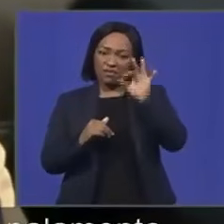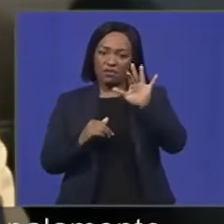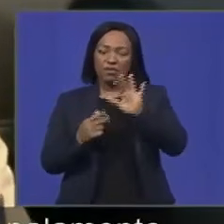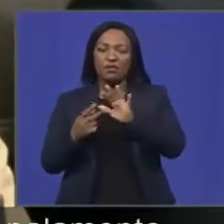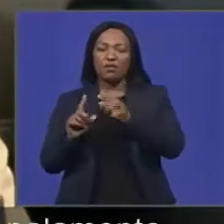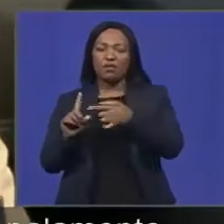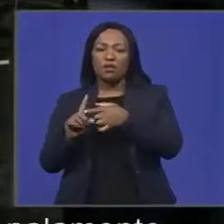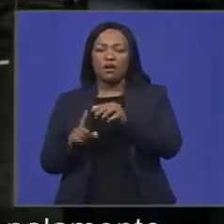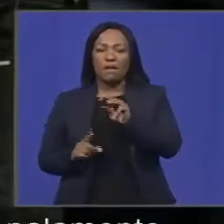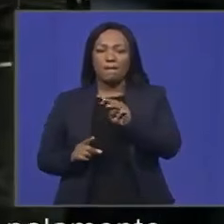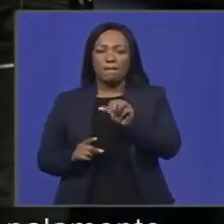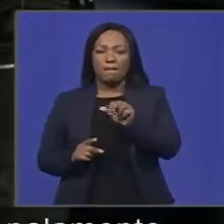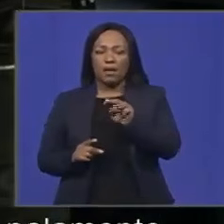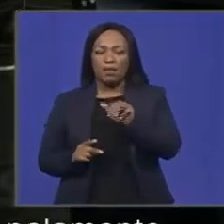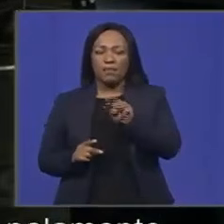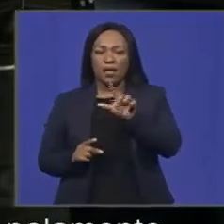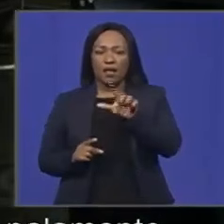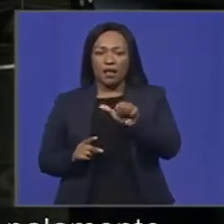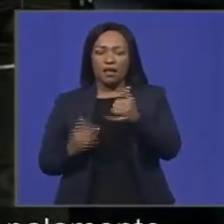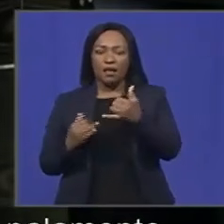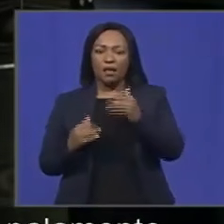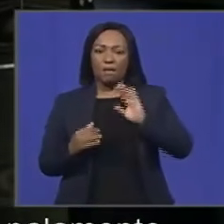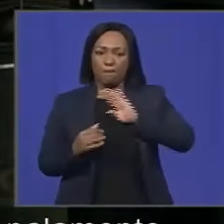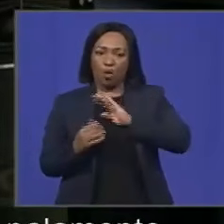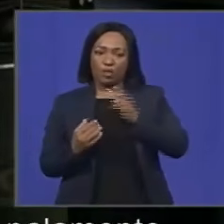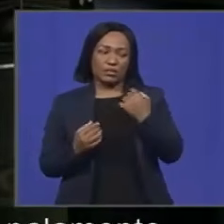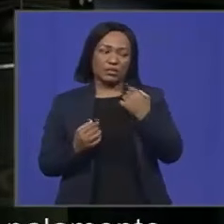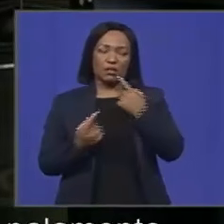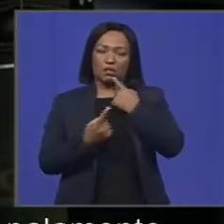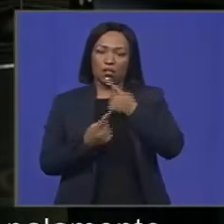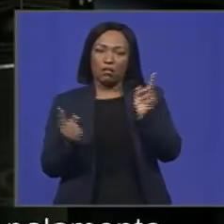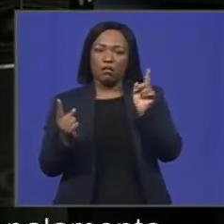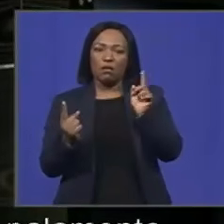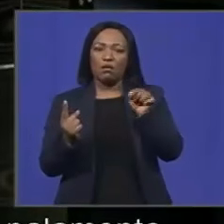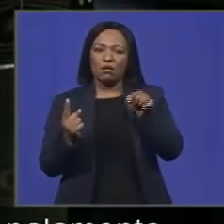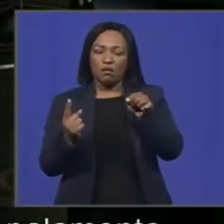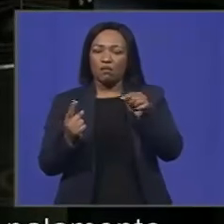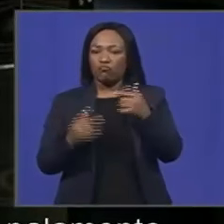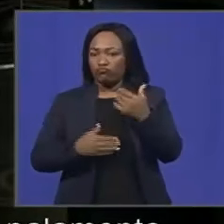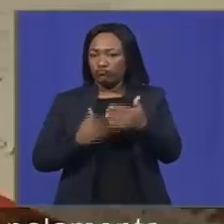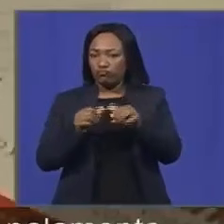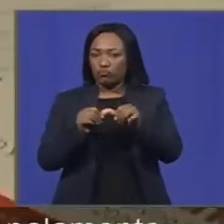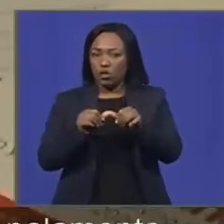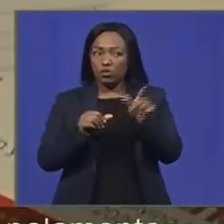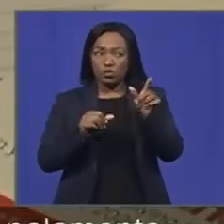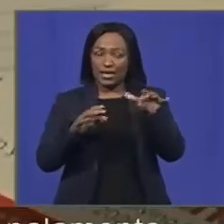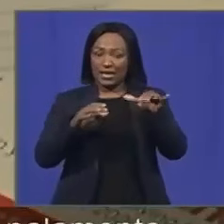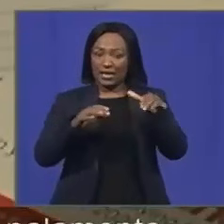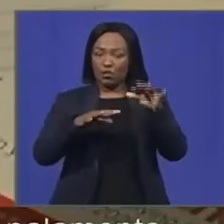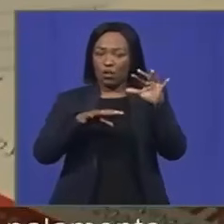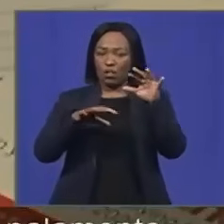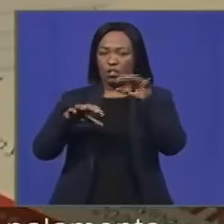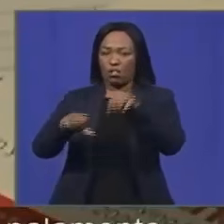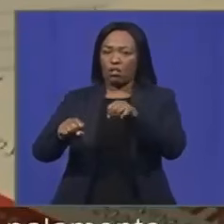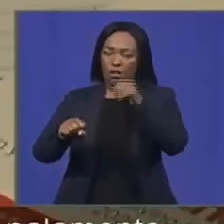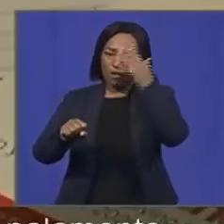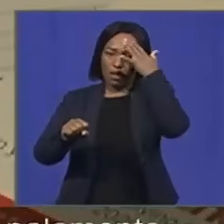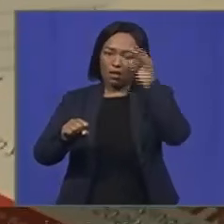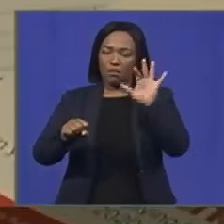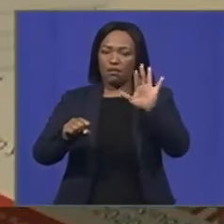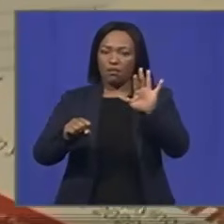Manamela o phatlaladitse boto go sa le gale kgwedi eno le go baya setheo seo mo tsamaisong ya puso ya bosetšhaba e leng tshwetso